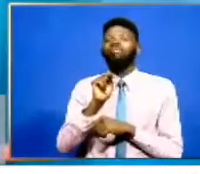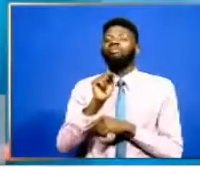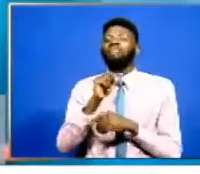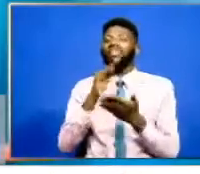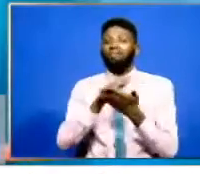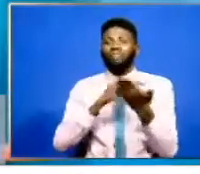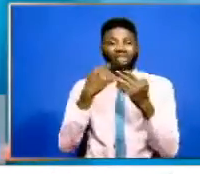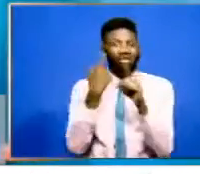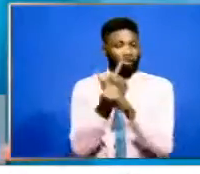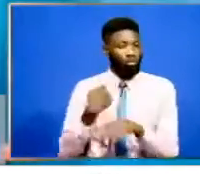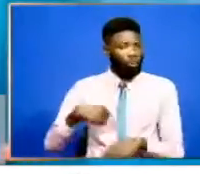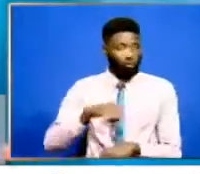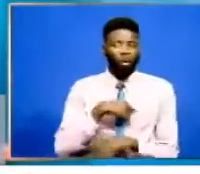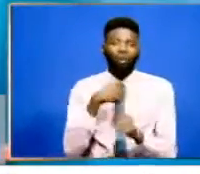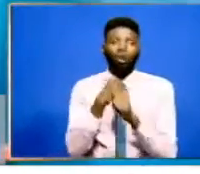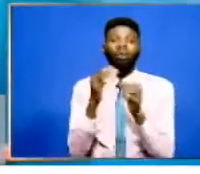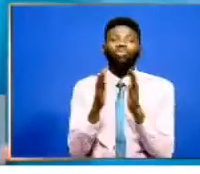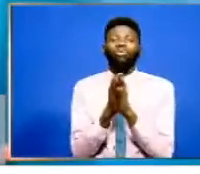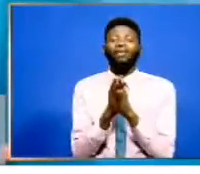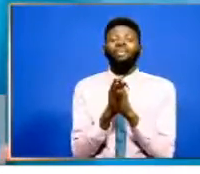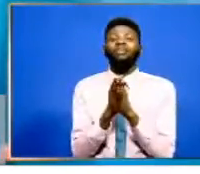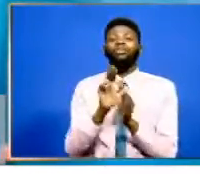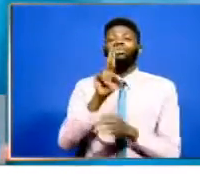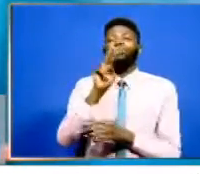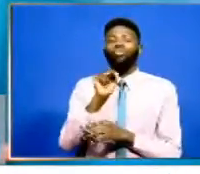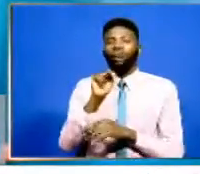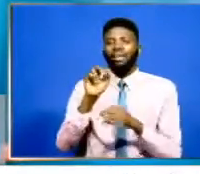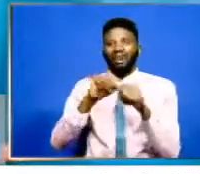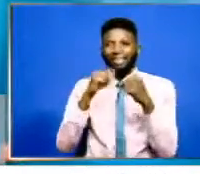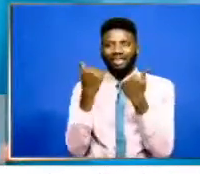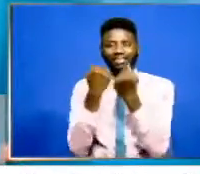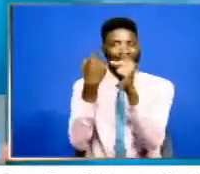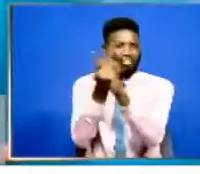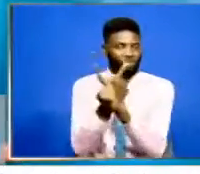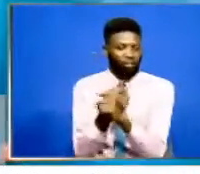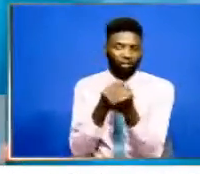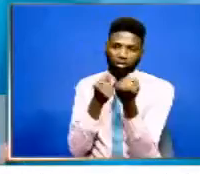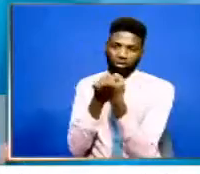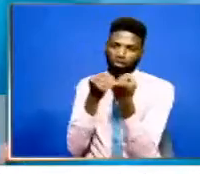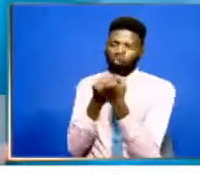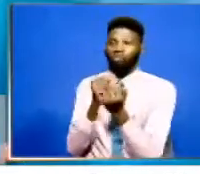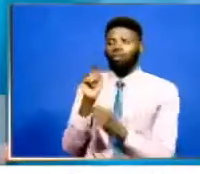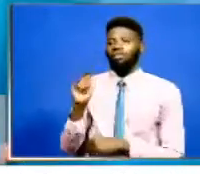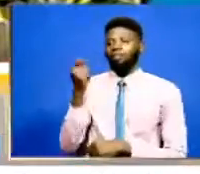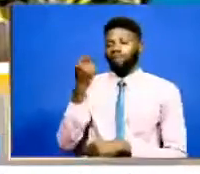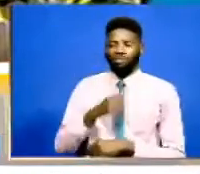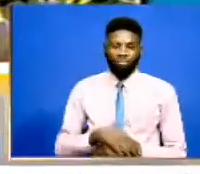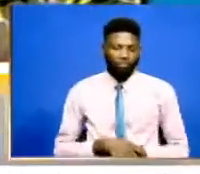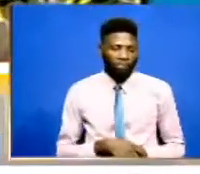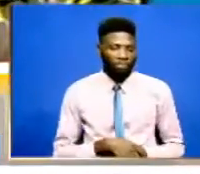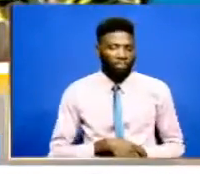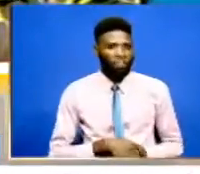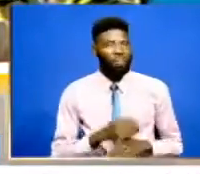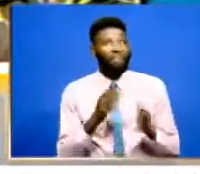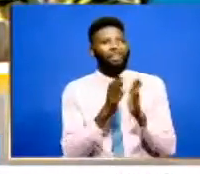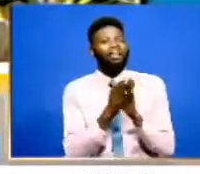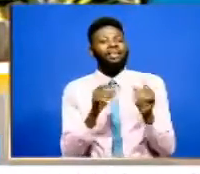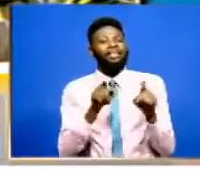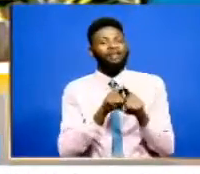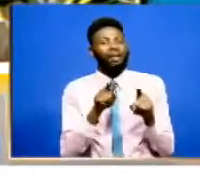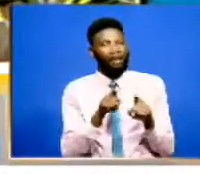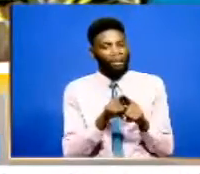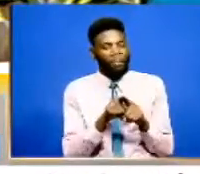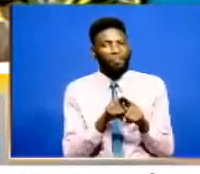UN agencies to support Kenya in this effort. Yeah, and are there any